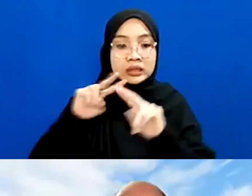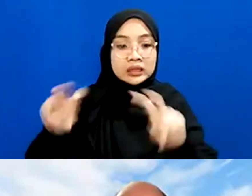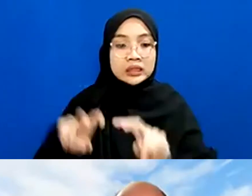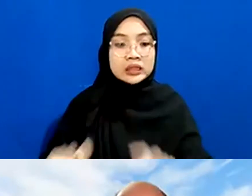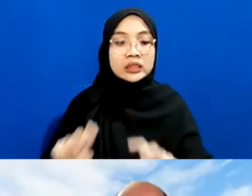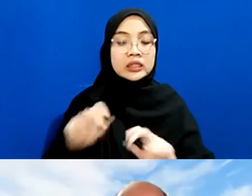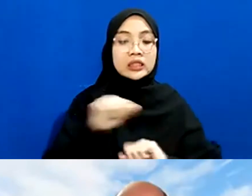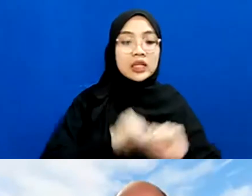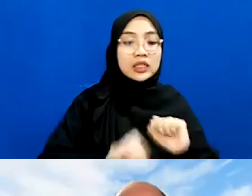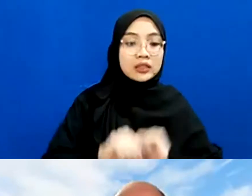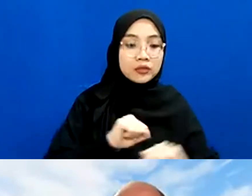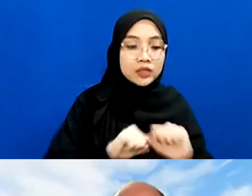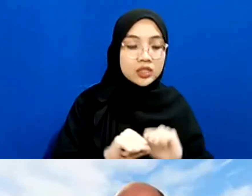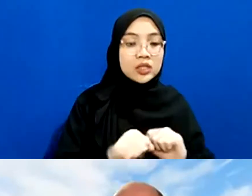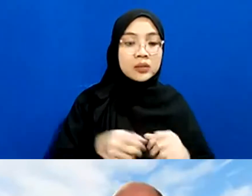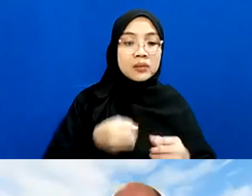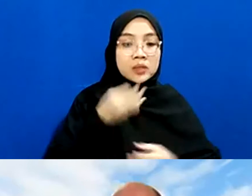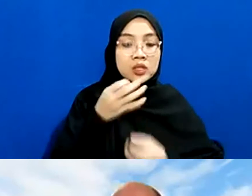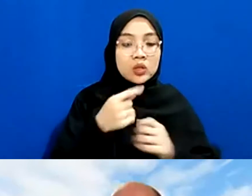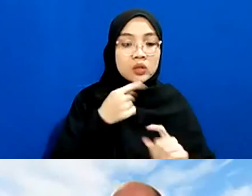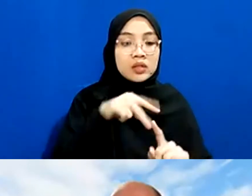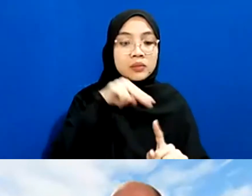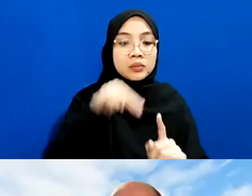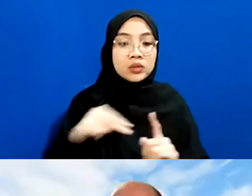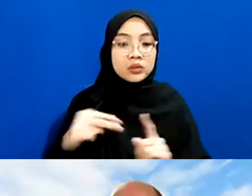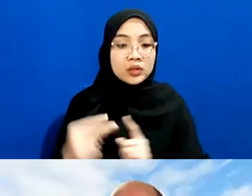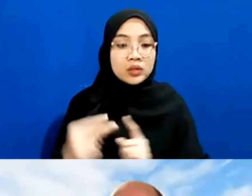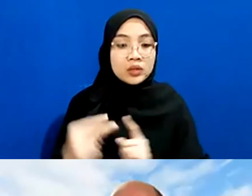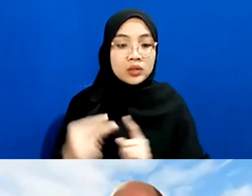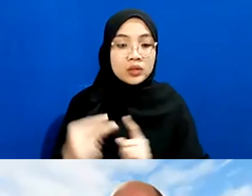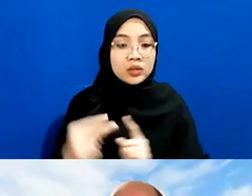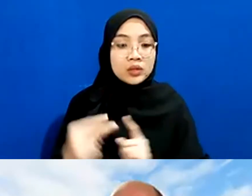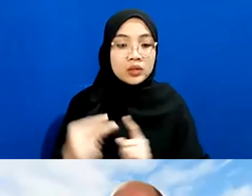of indigenous worldview, knowledge, and research, and so on, I think